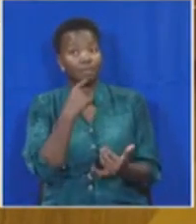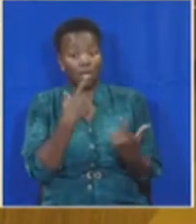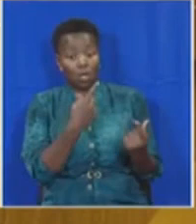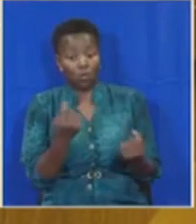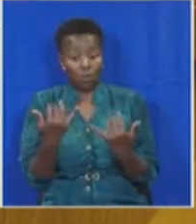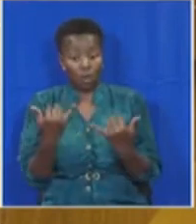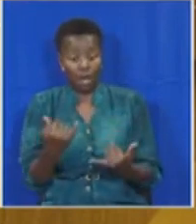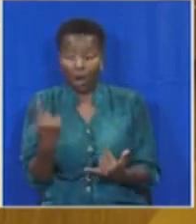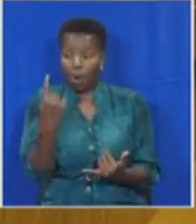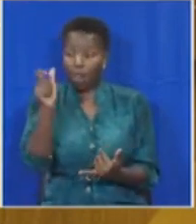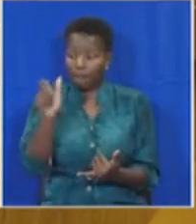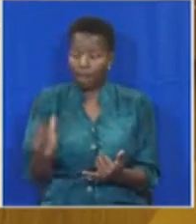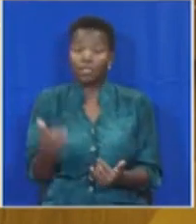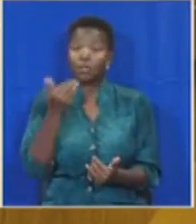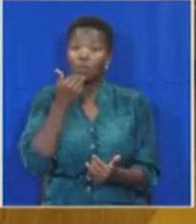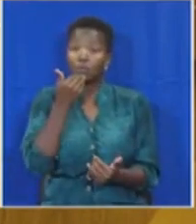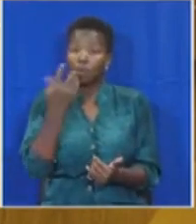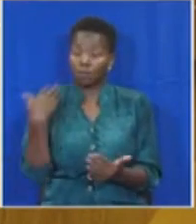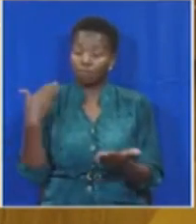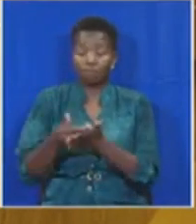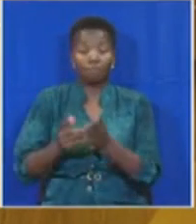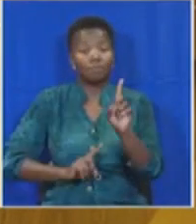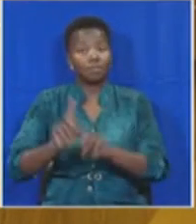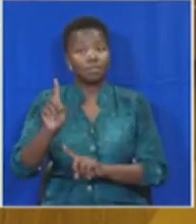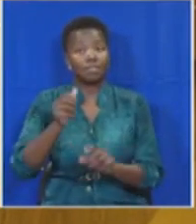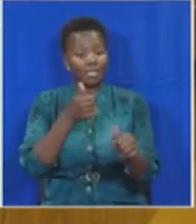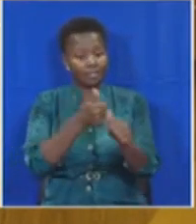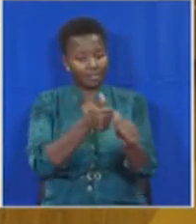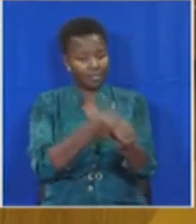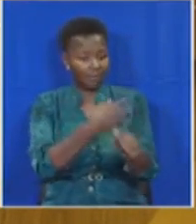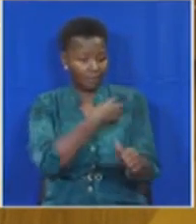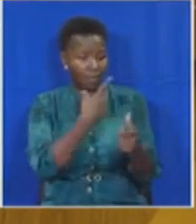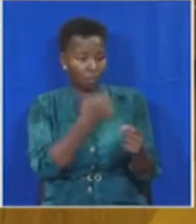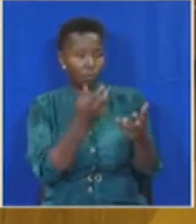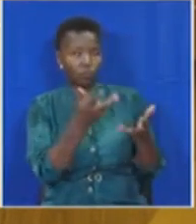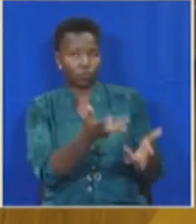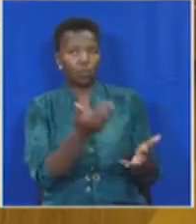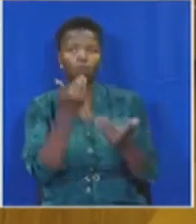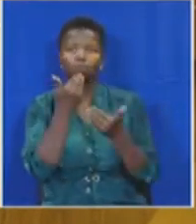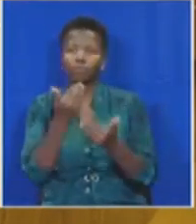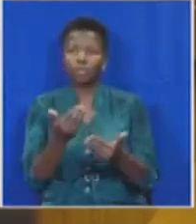single-handedly, successfully, is the Minister Bathabile Dlamini. Thank you so much.